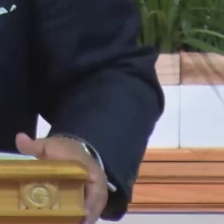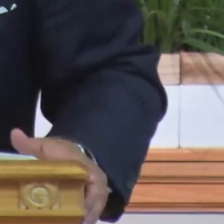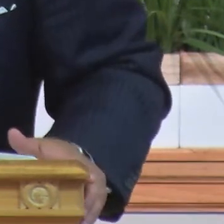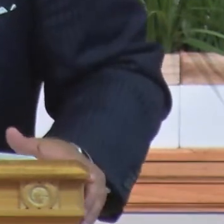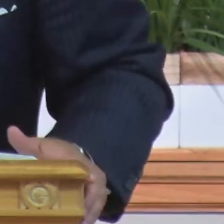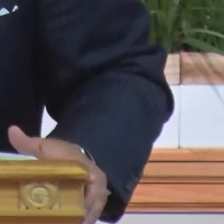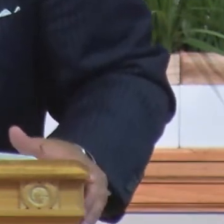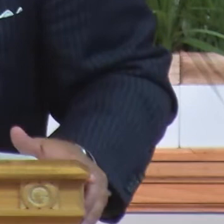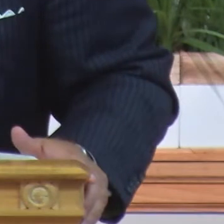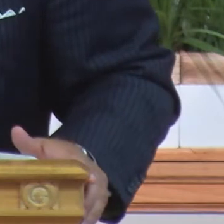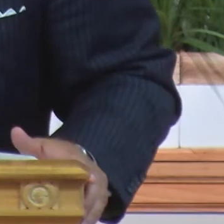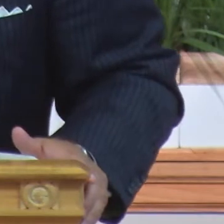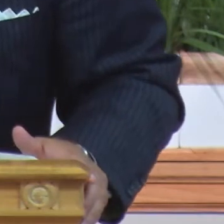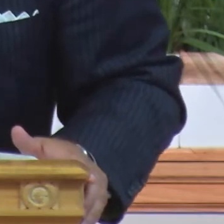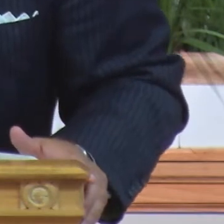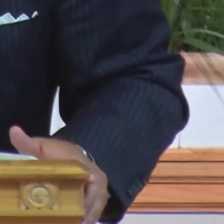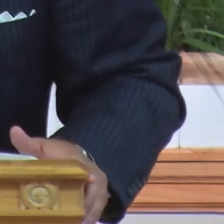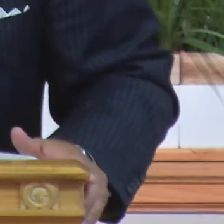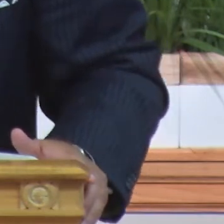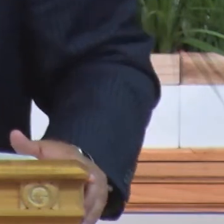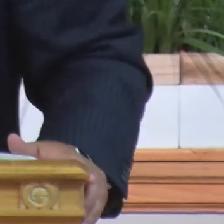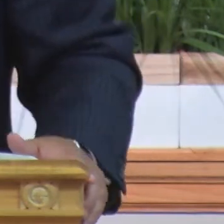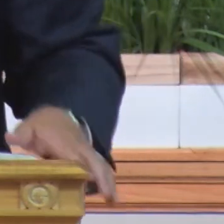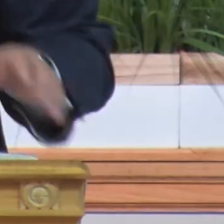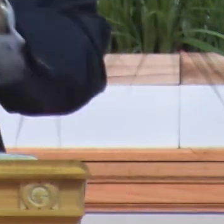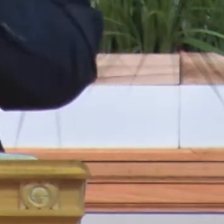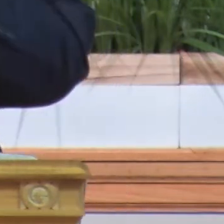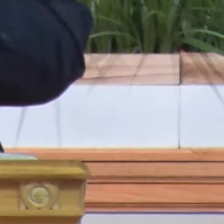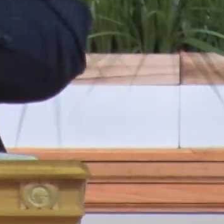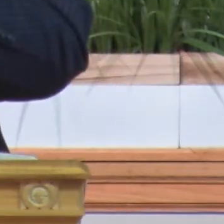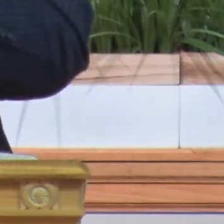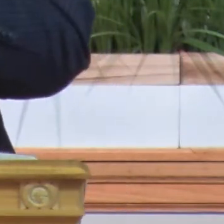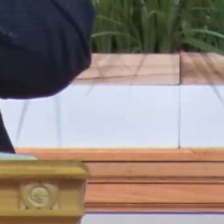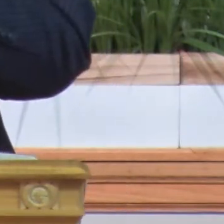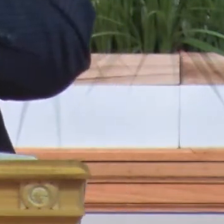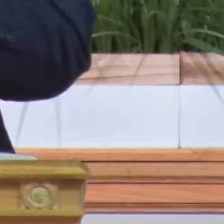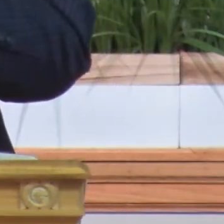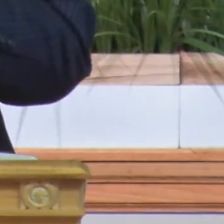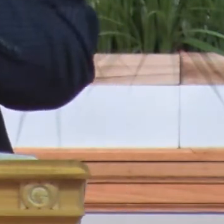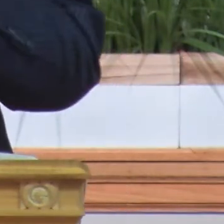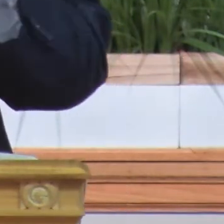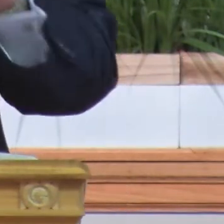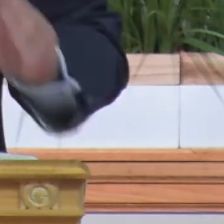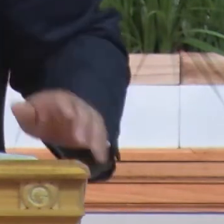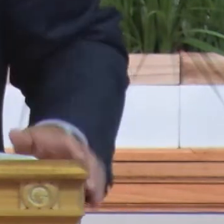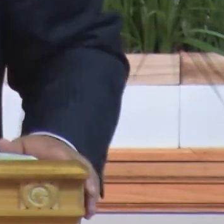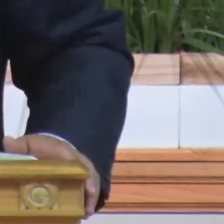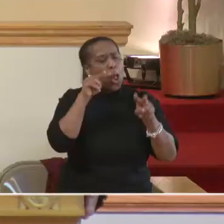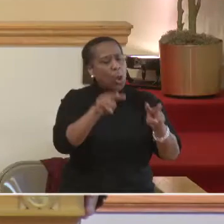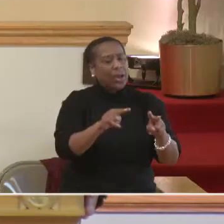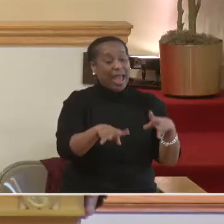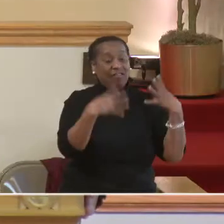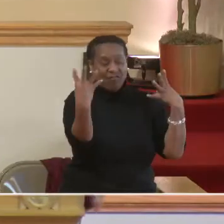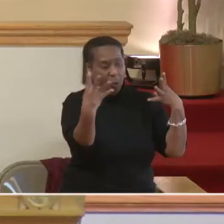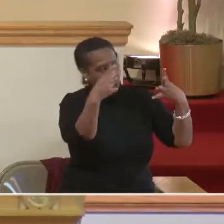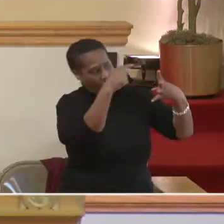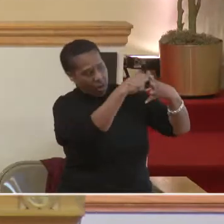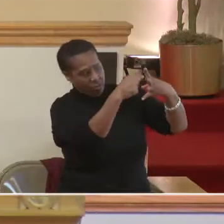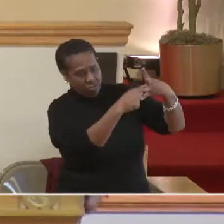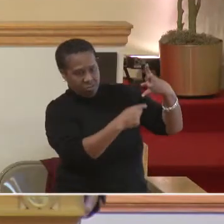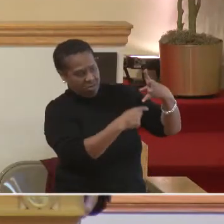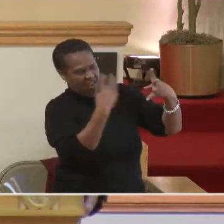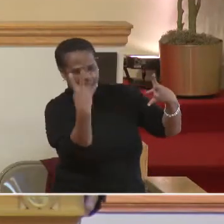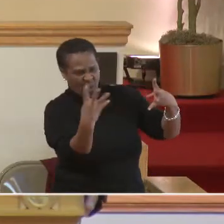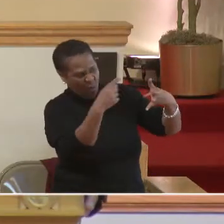ahead in our theme of being and becoming an Acts 2 church, we are looking at four principal